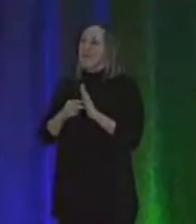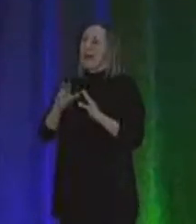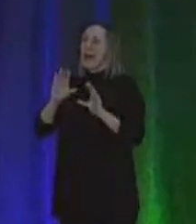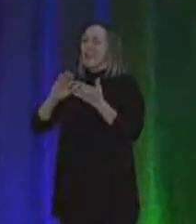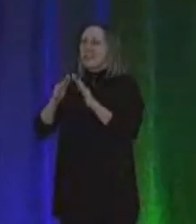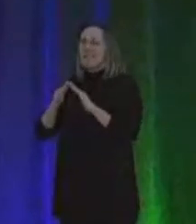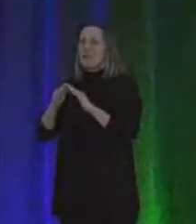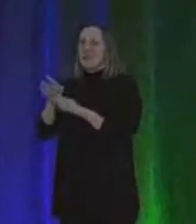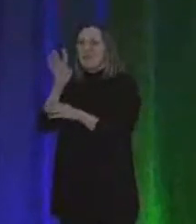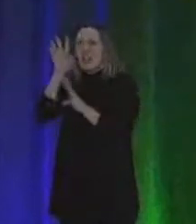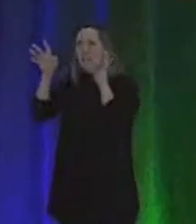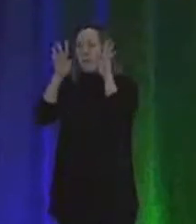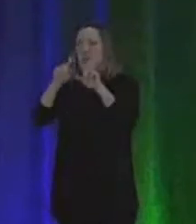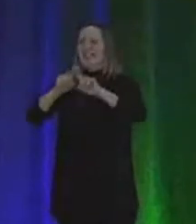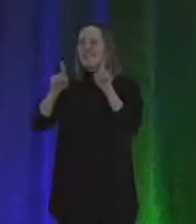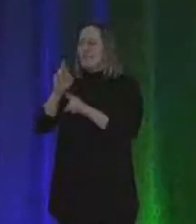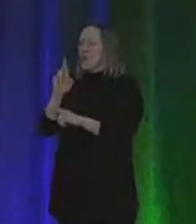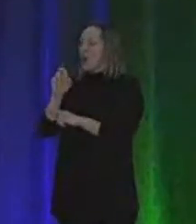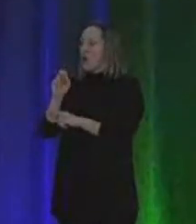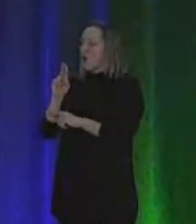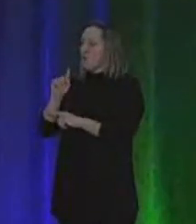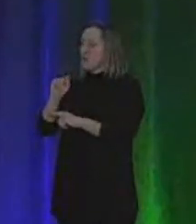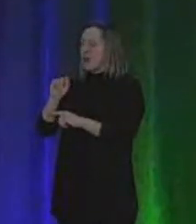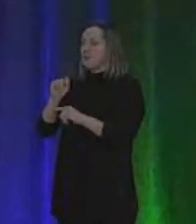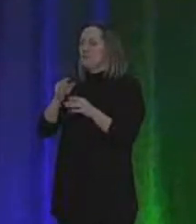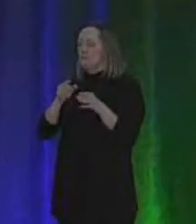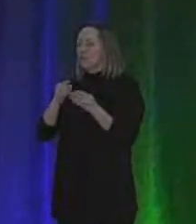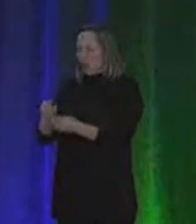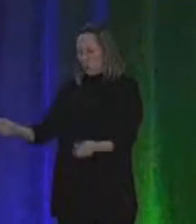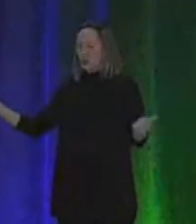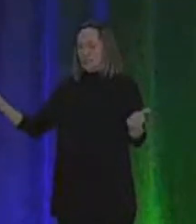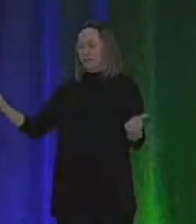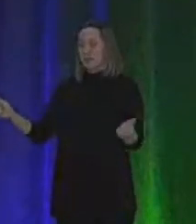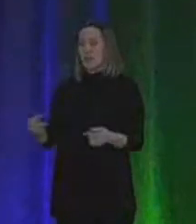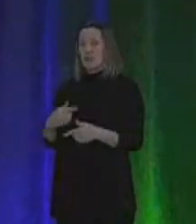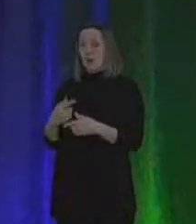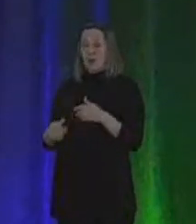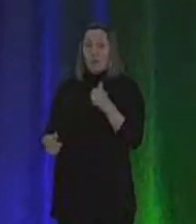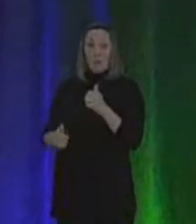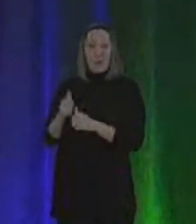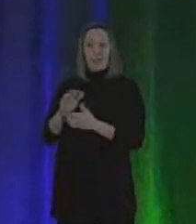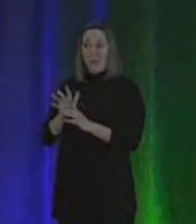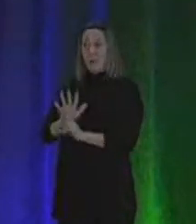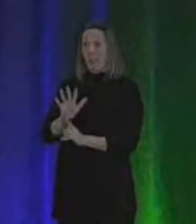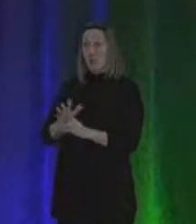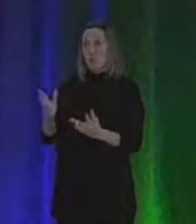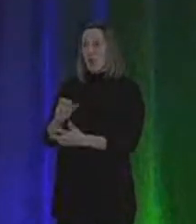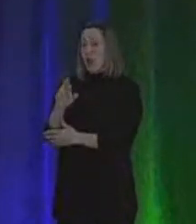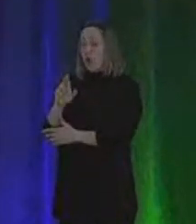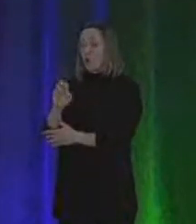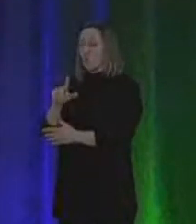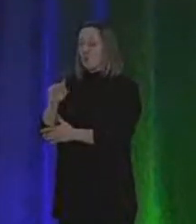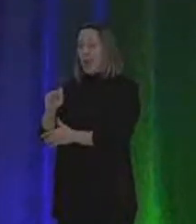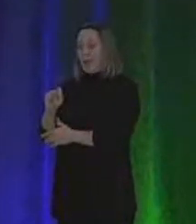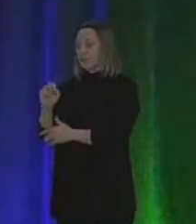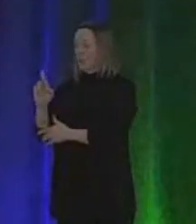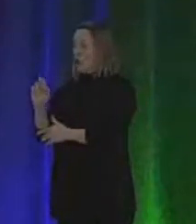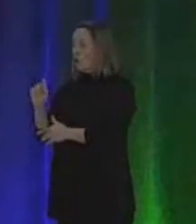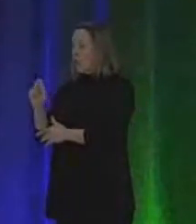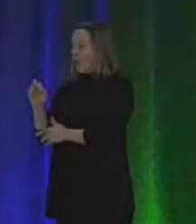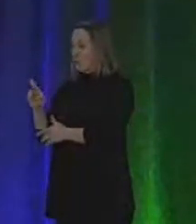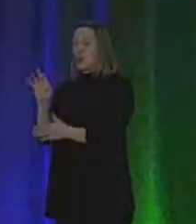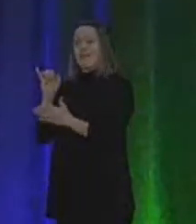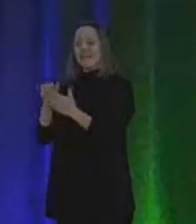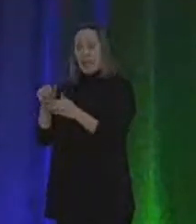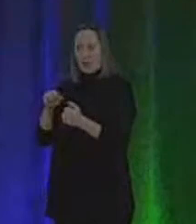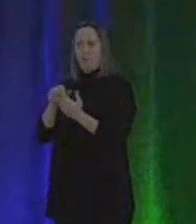different routing solutions. And so one of these routing solutions that quickly rose to popularity is React Router. So React Router's approach is